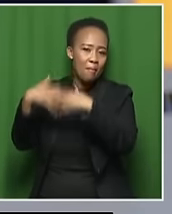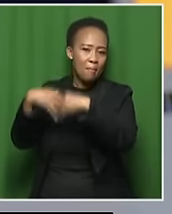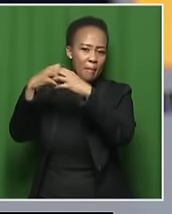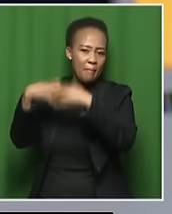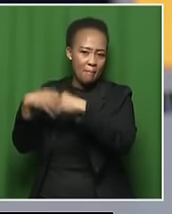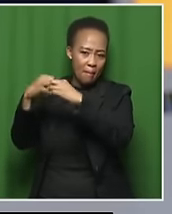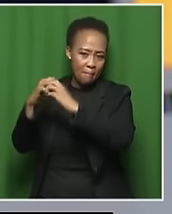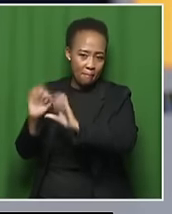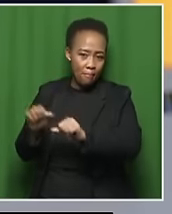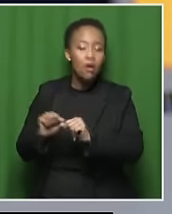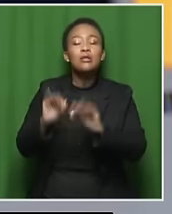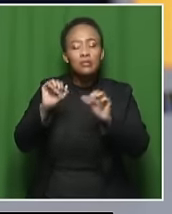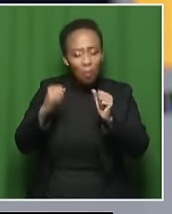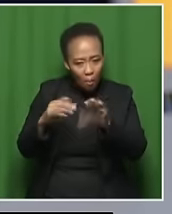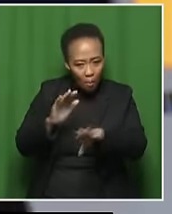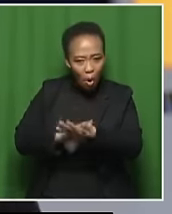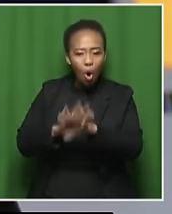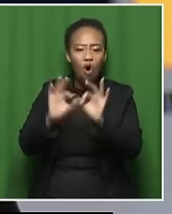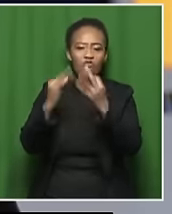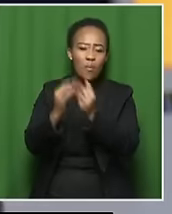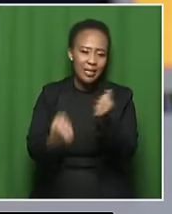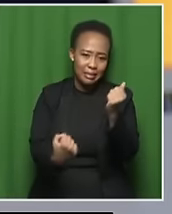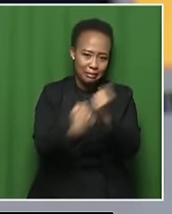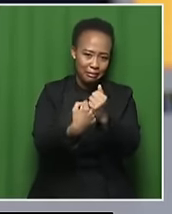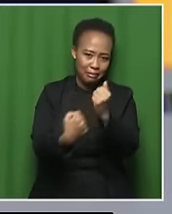to support more families. So if